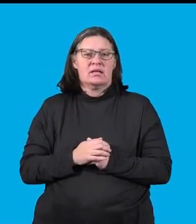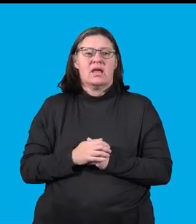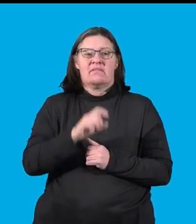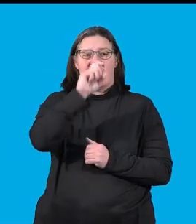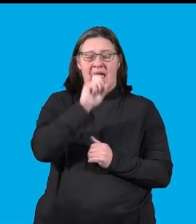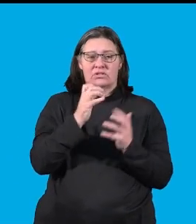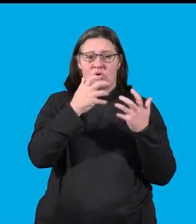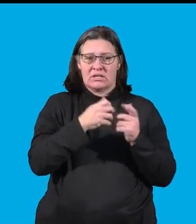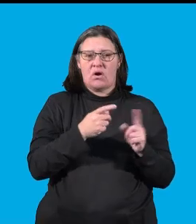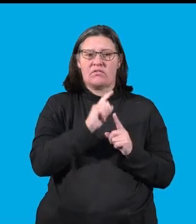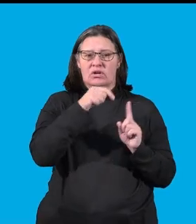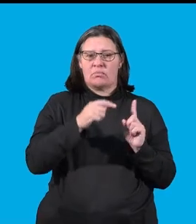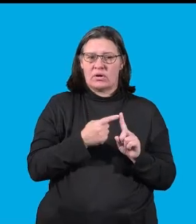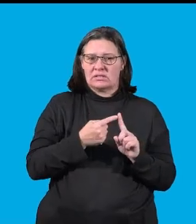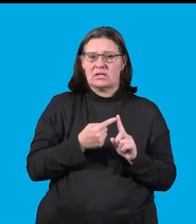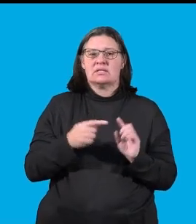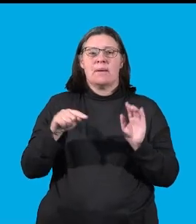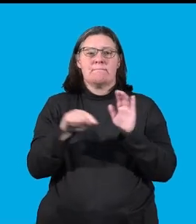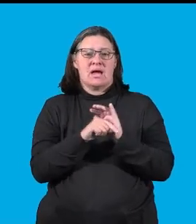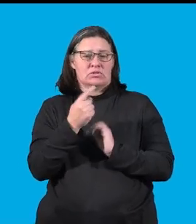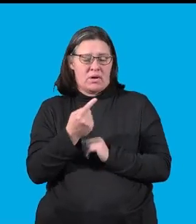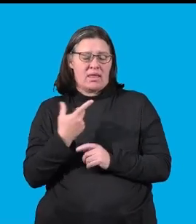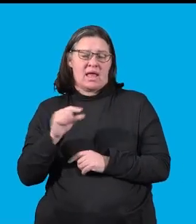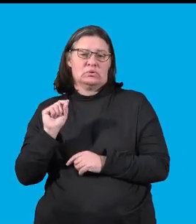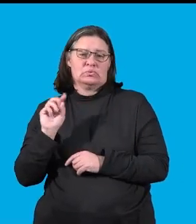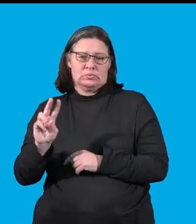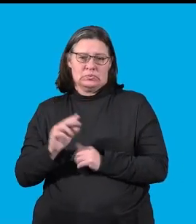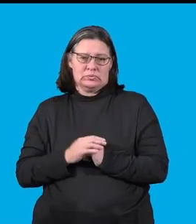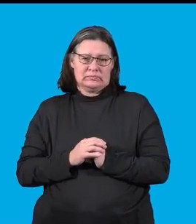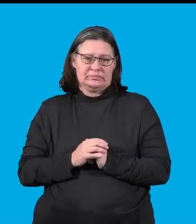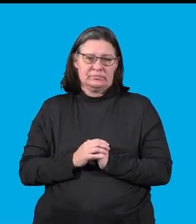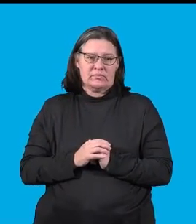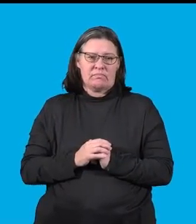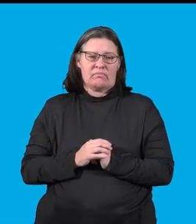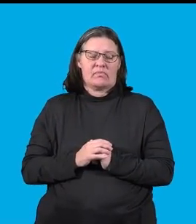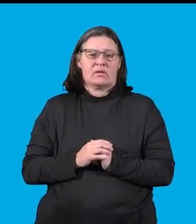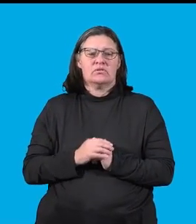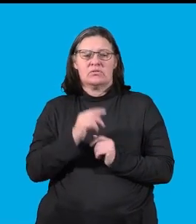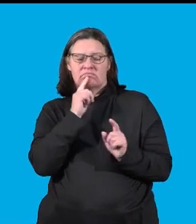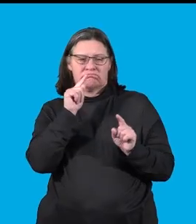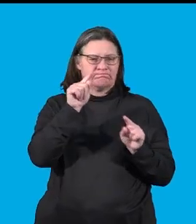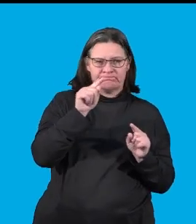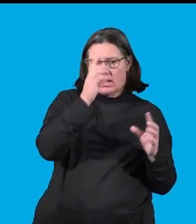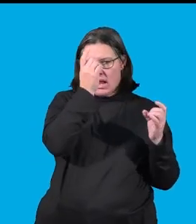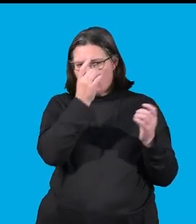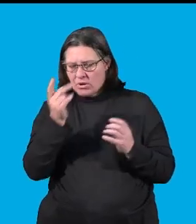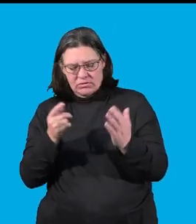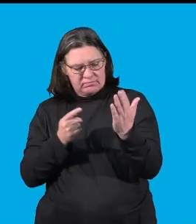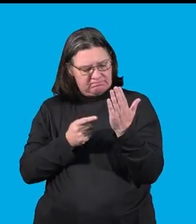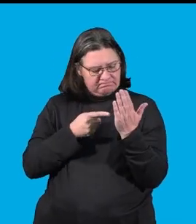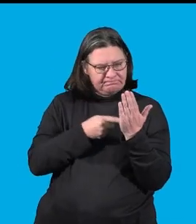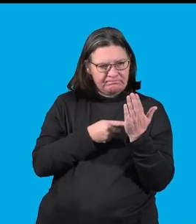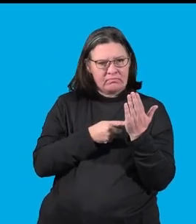the x-coordinates of the turning points are minus 1 and 2. All right, so we look at all of this information.